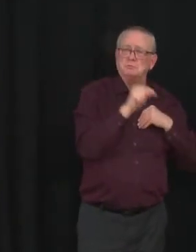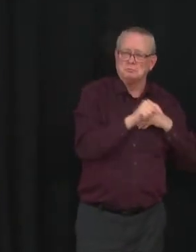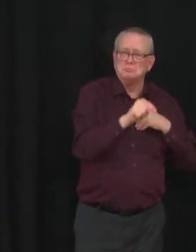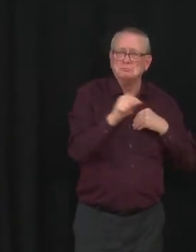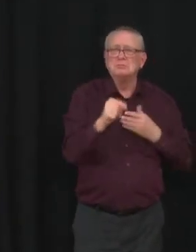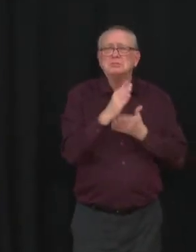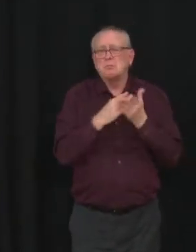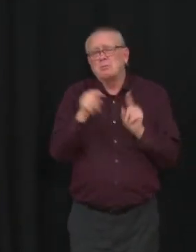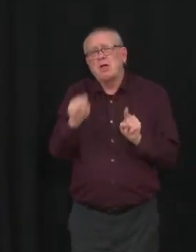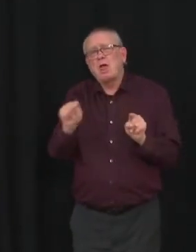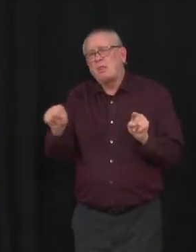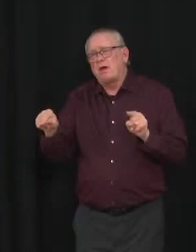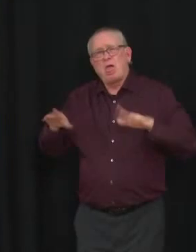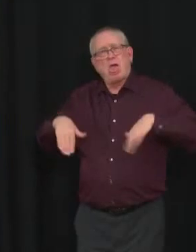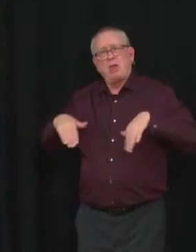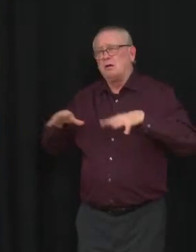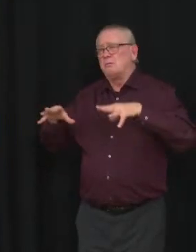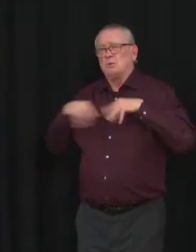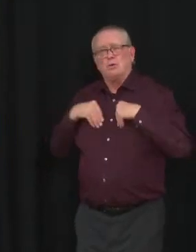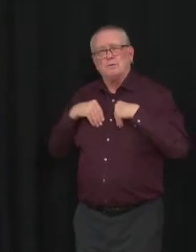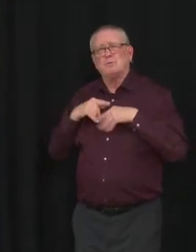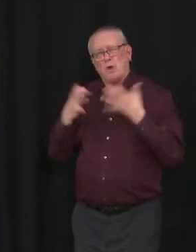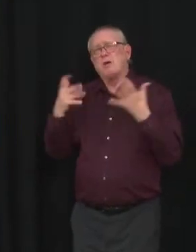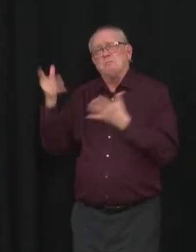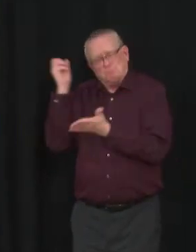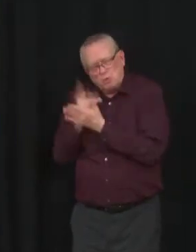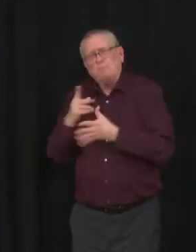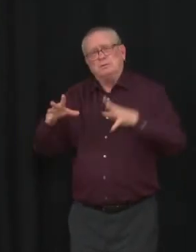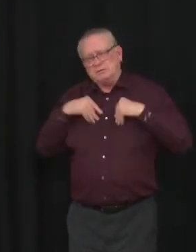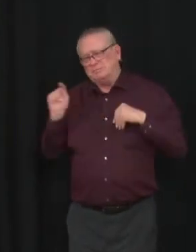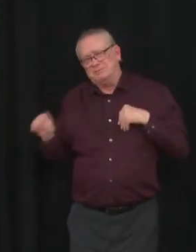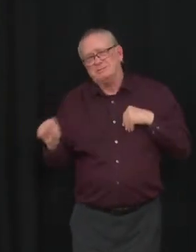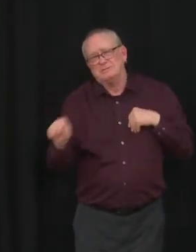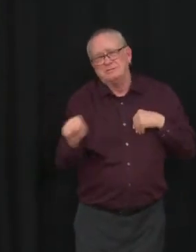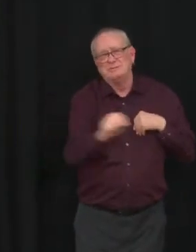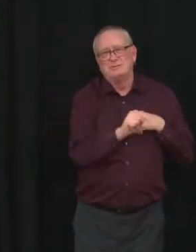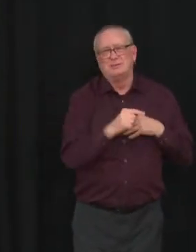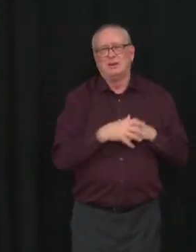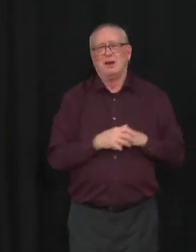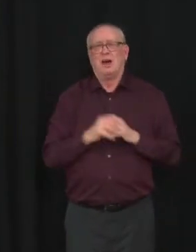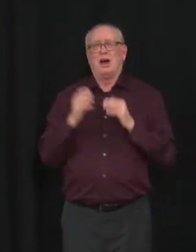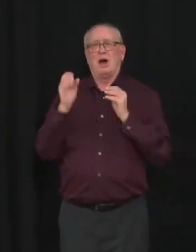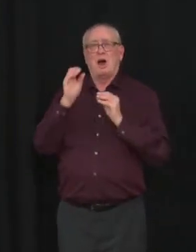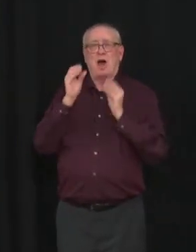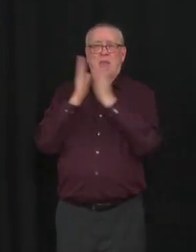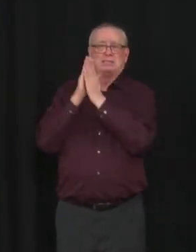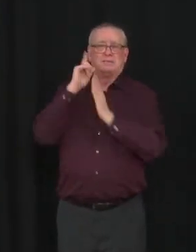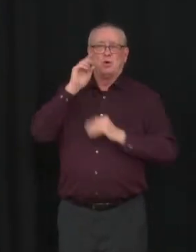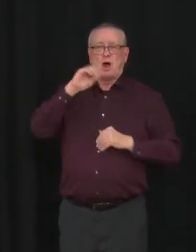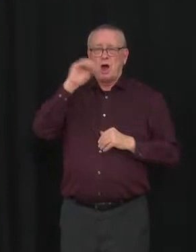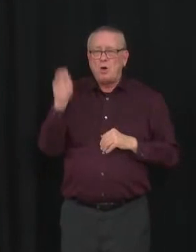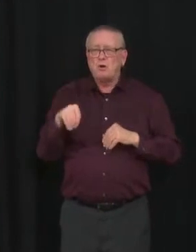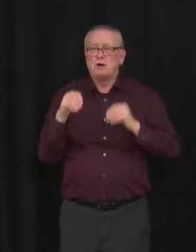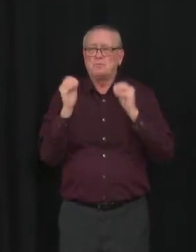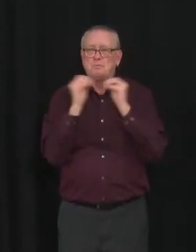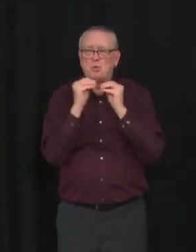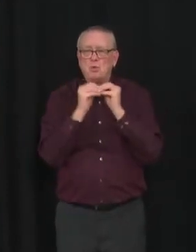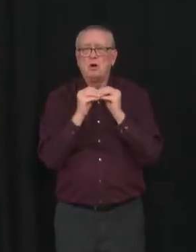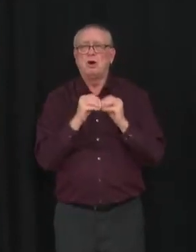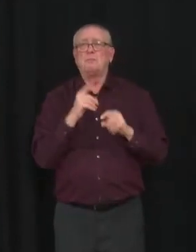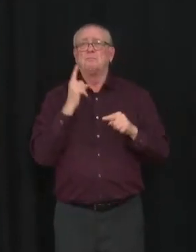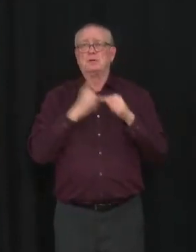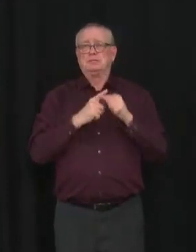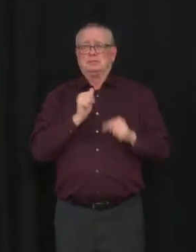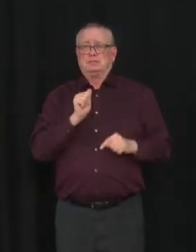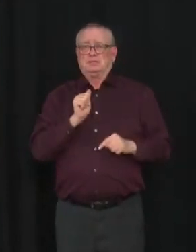Canada. But we're not only relying on Ottawa to get us the rapid tests that we believe Albertans want and need. We're moving ahead